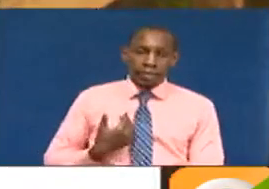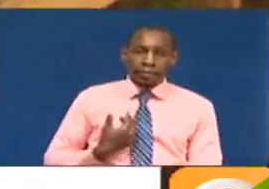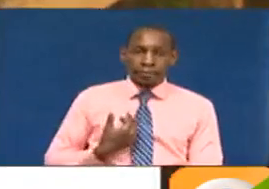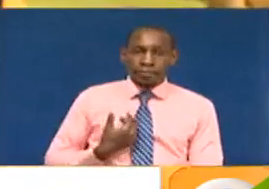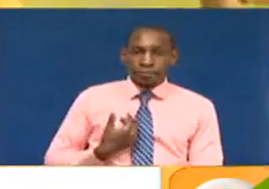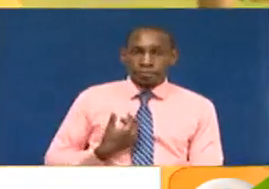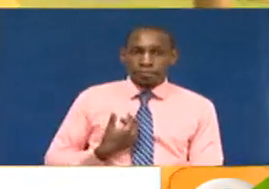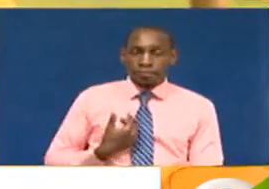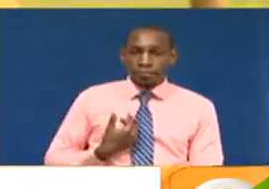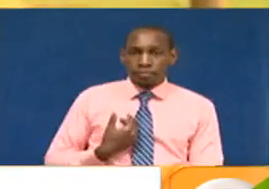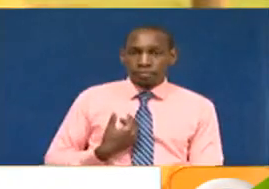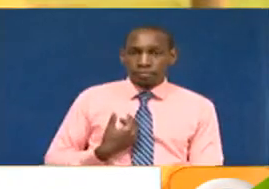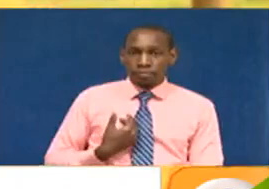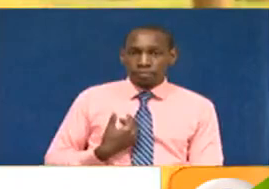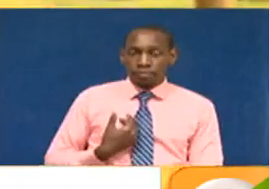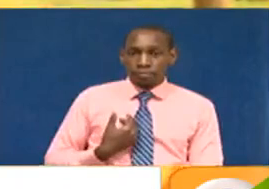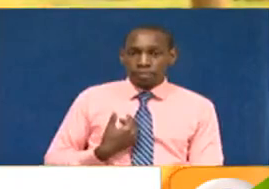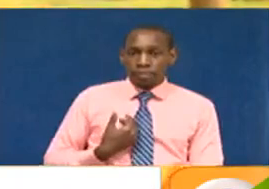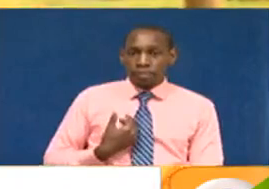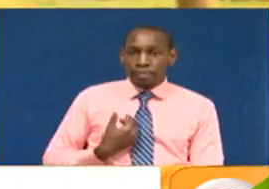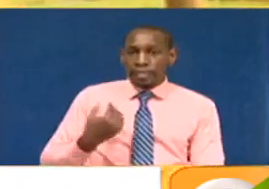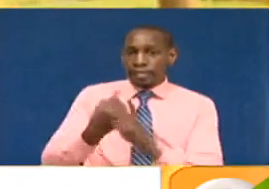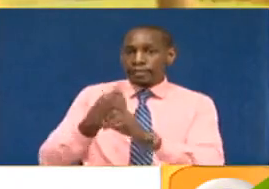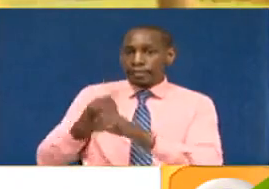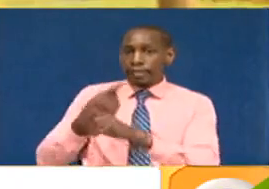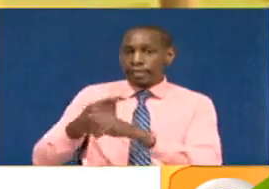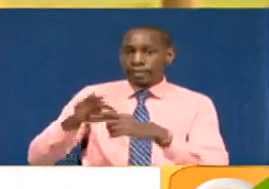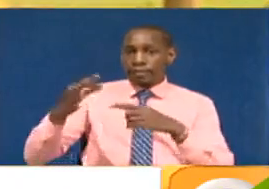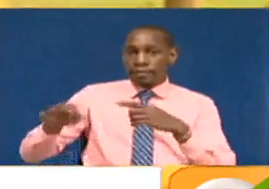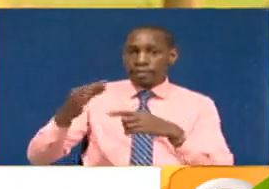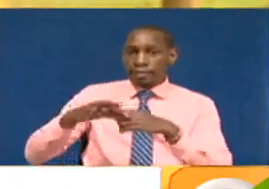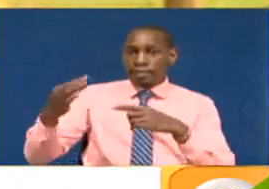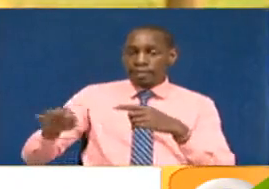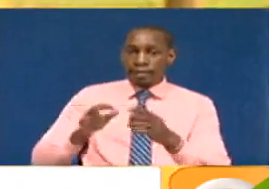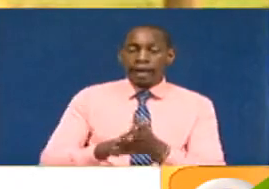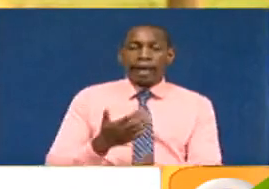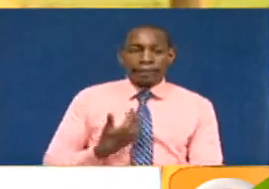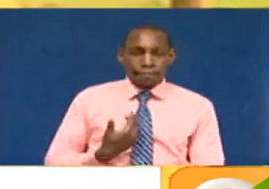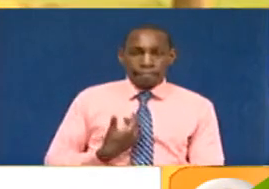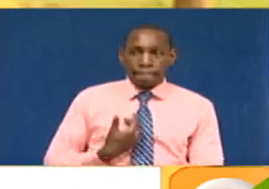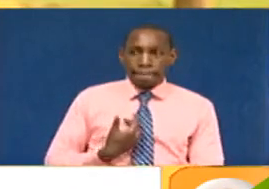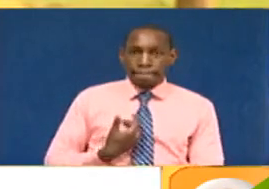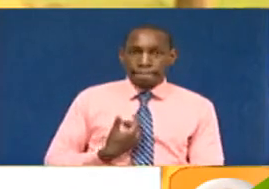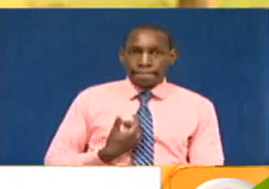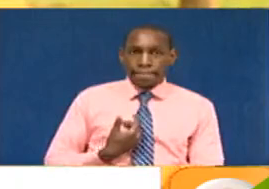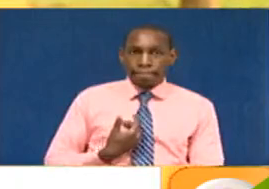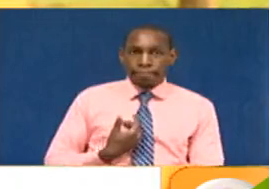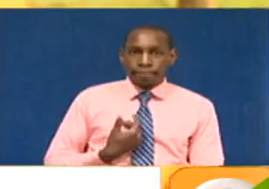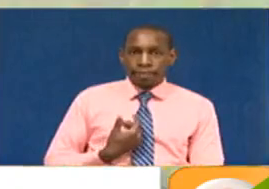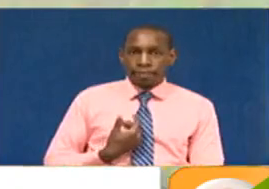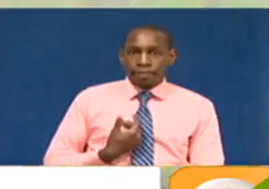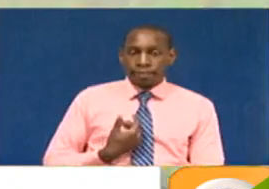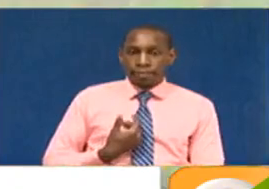have cabbages, we have capsicums, we have skuma wiki, we have spinach, and